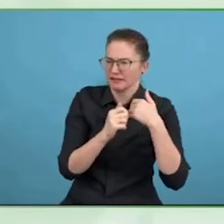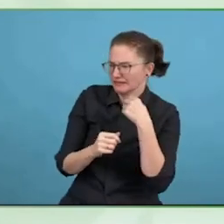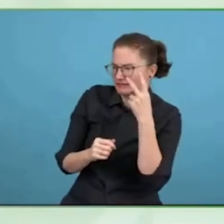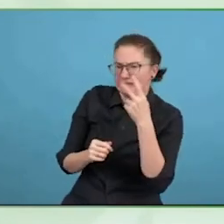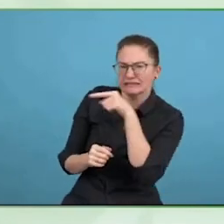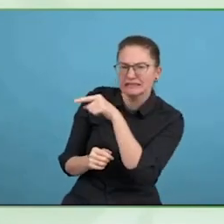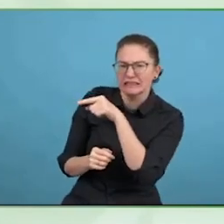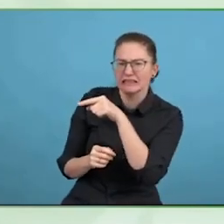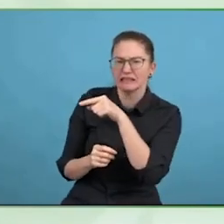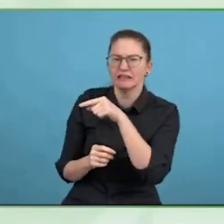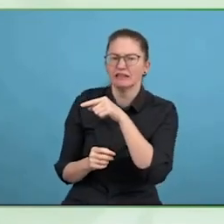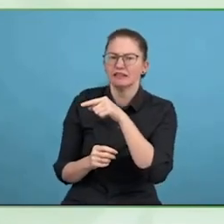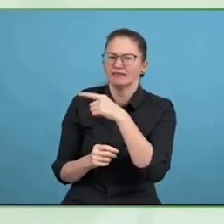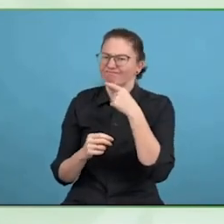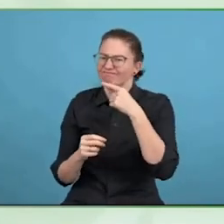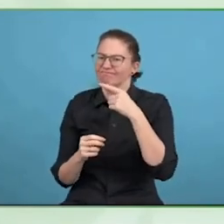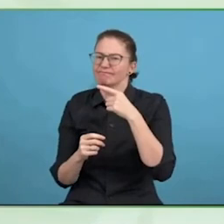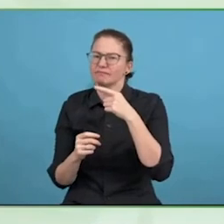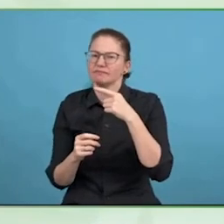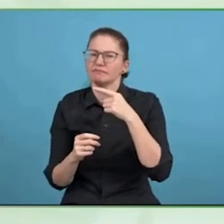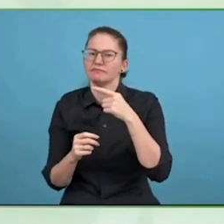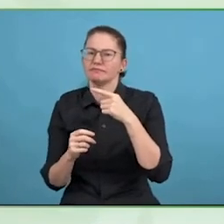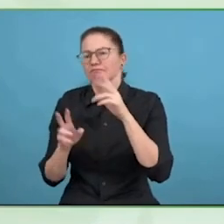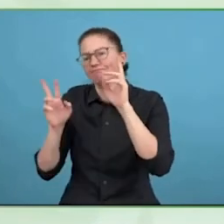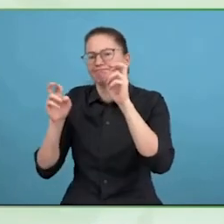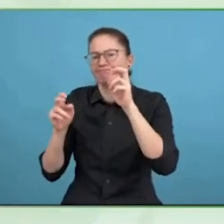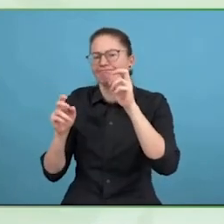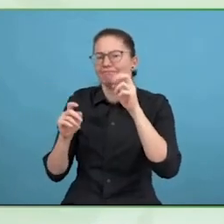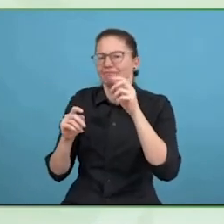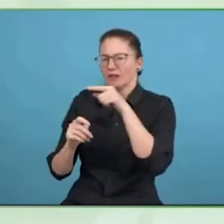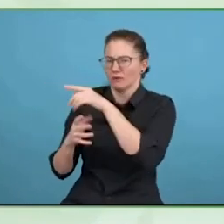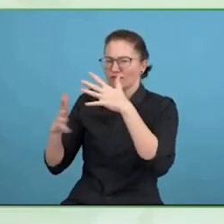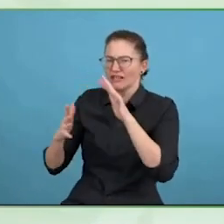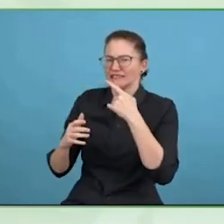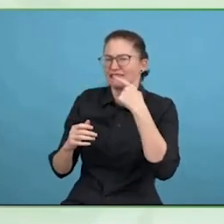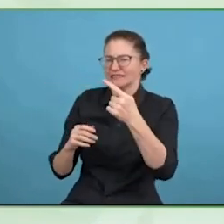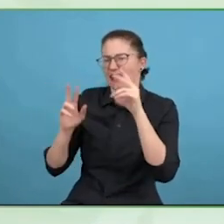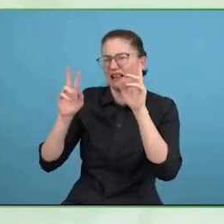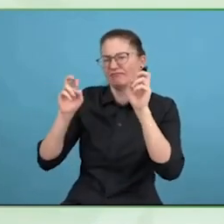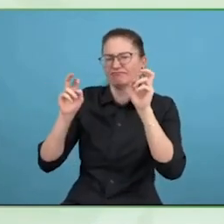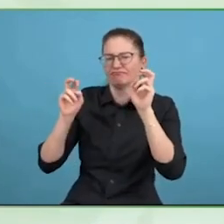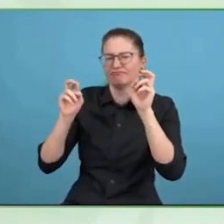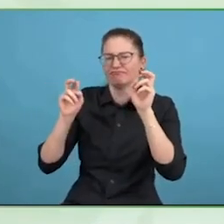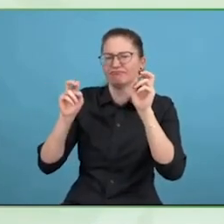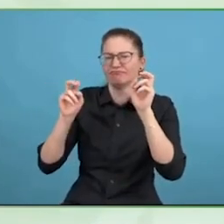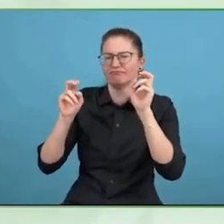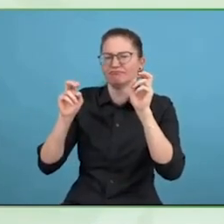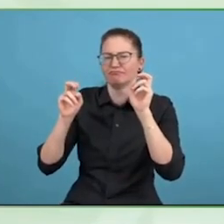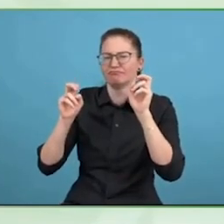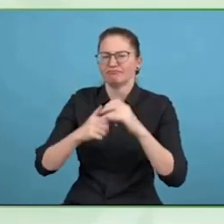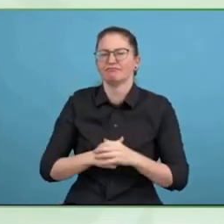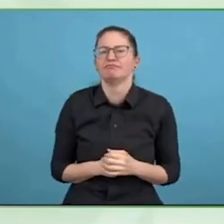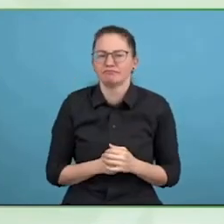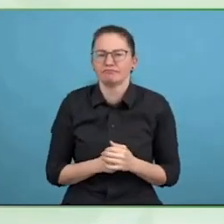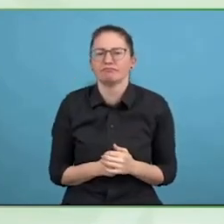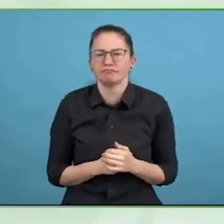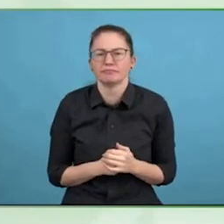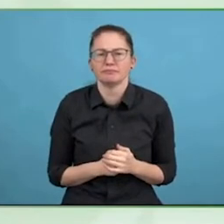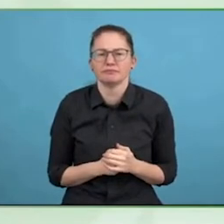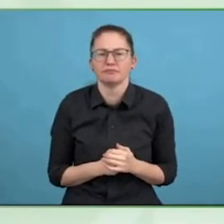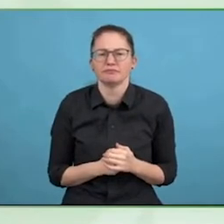very much indeed for sharing your time with me this morning. Wish you all the best at the Zero Project Conference.